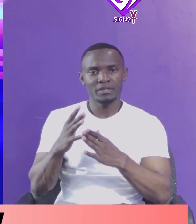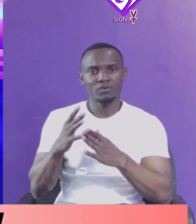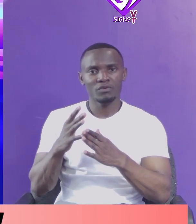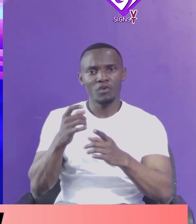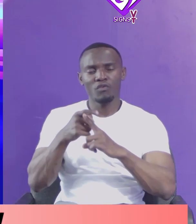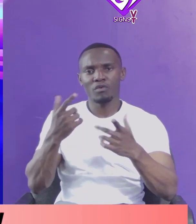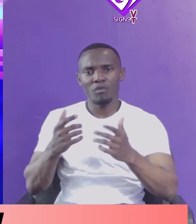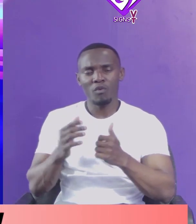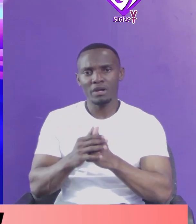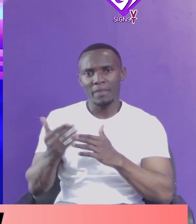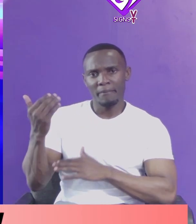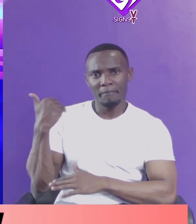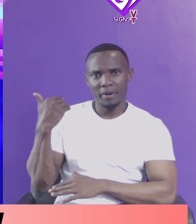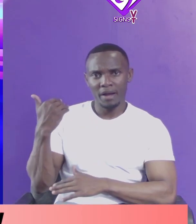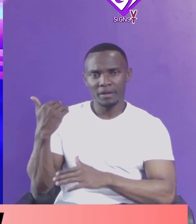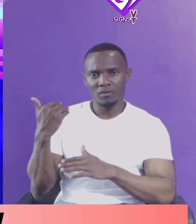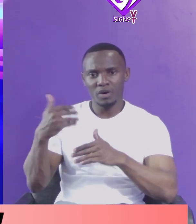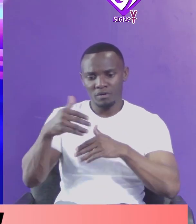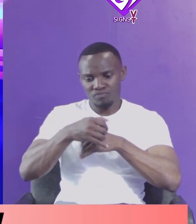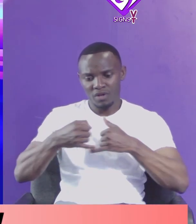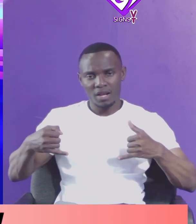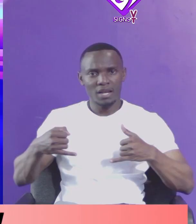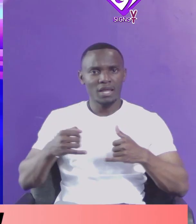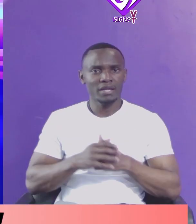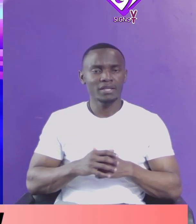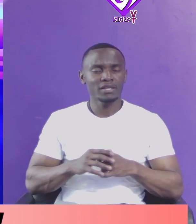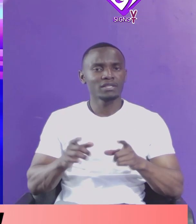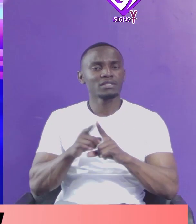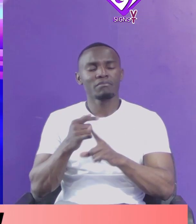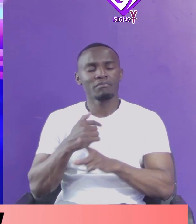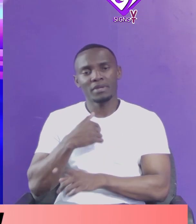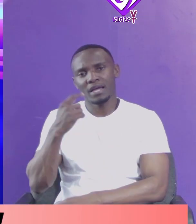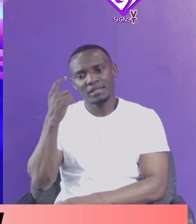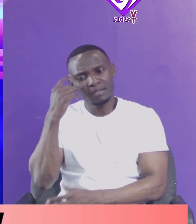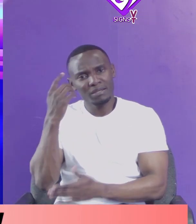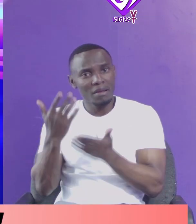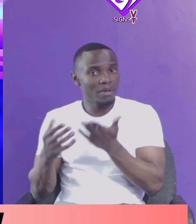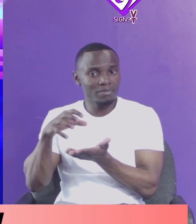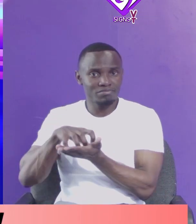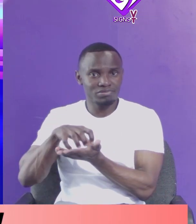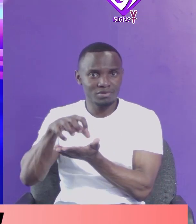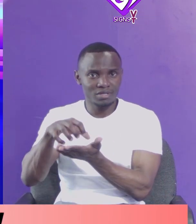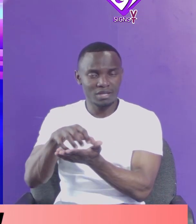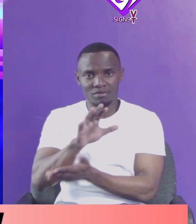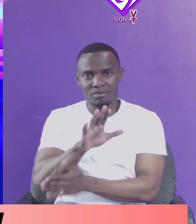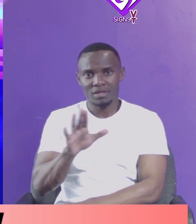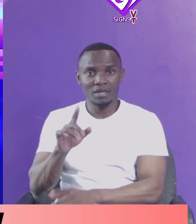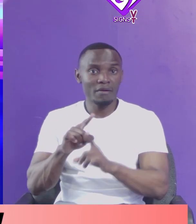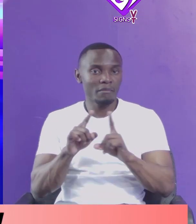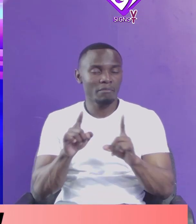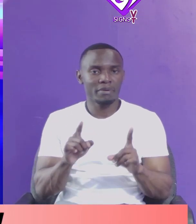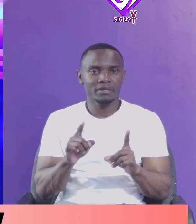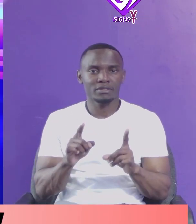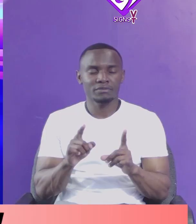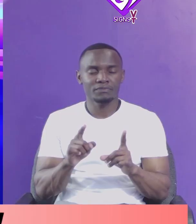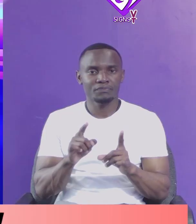between the keeper, the back line, and I think there was just a little bit turning around there. So maybe it was a tactics thing, but this quality, they actually have the